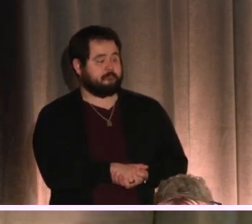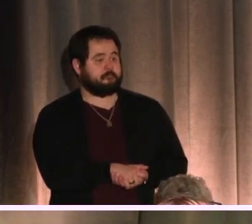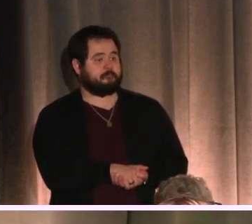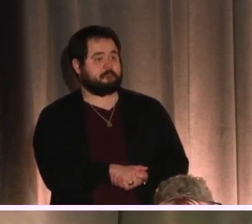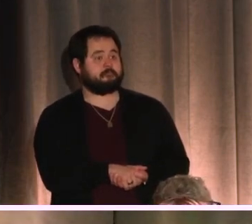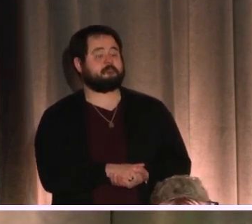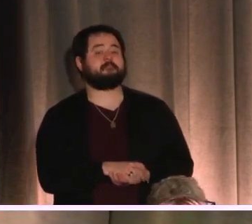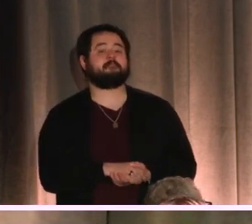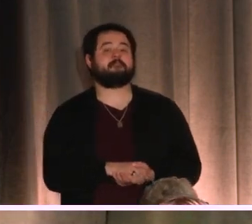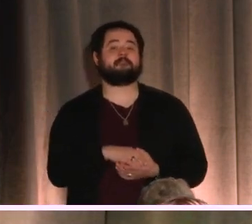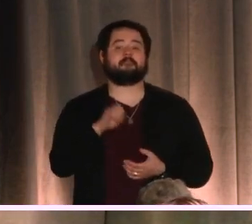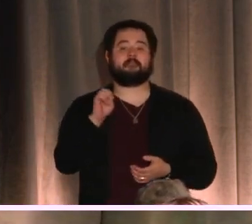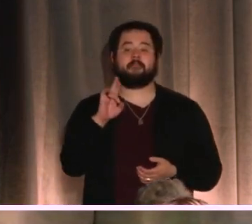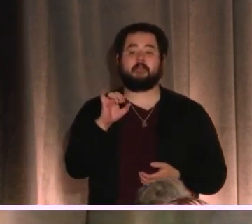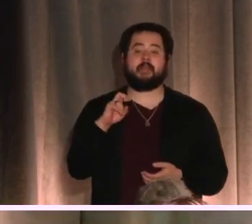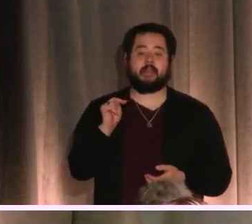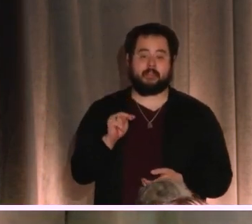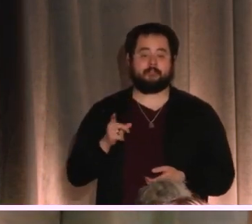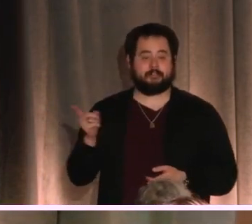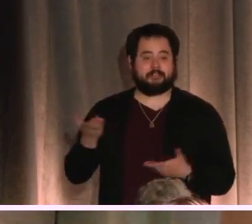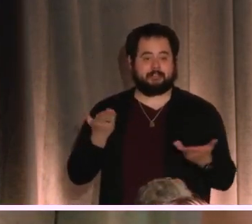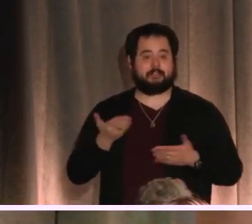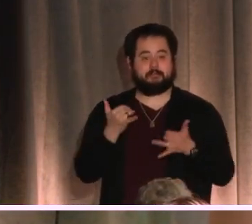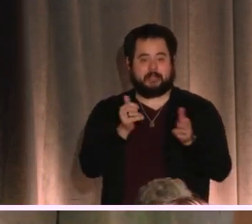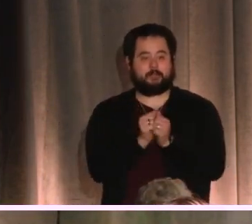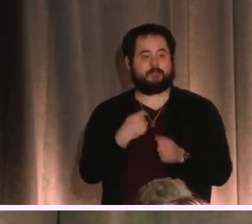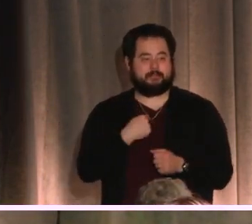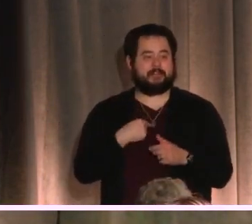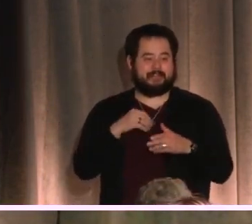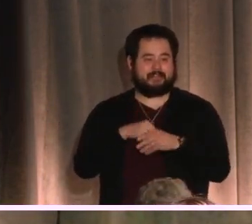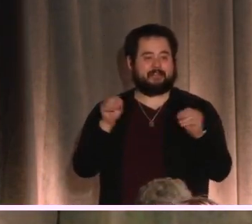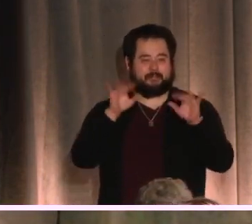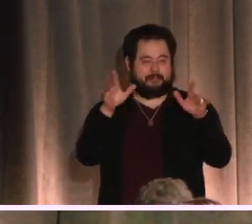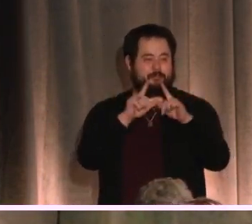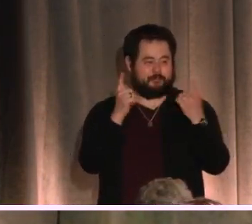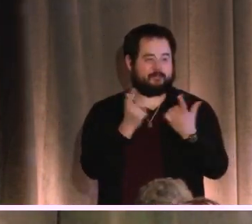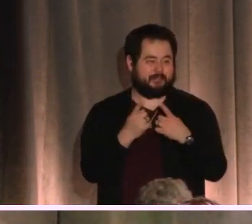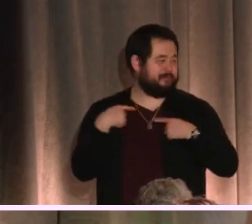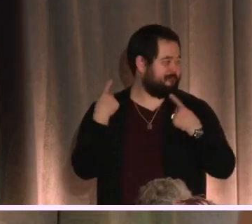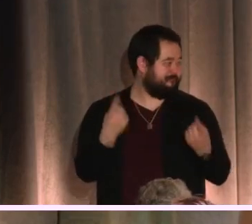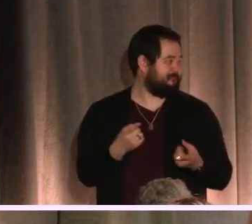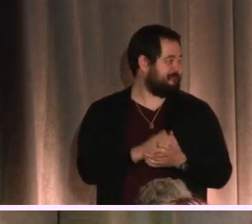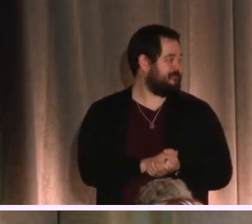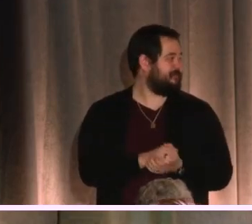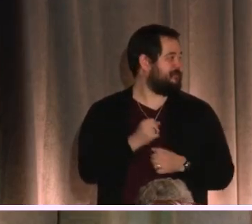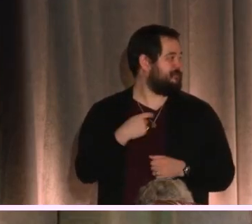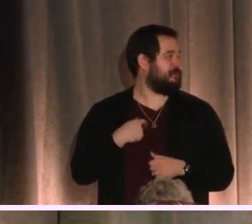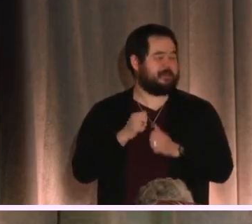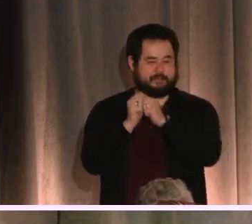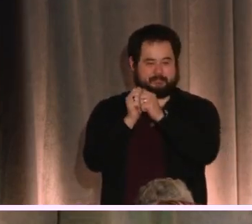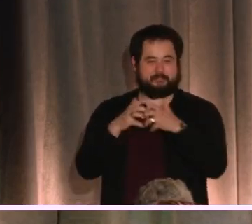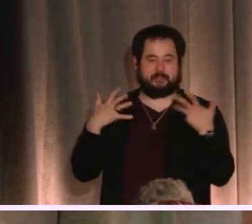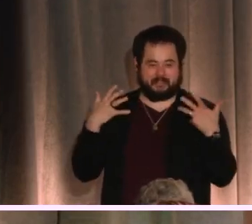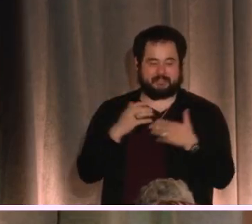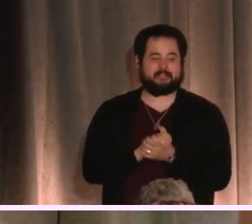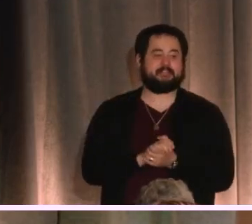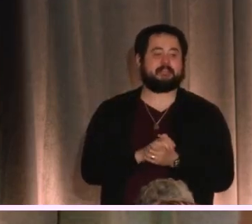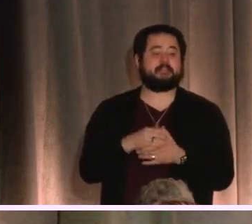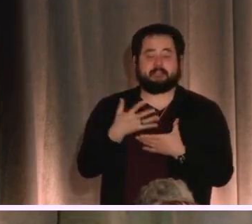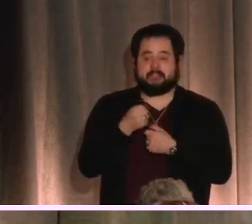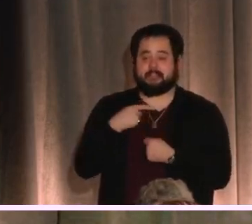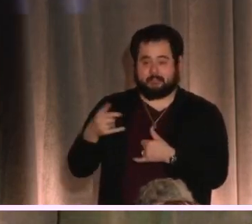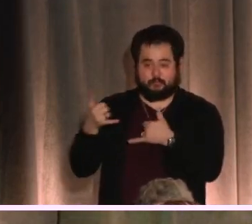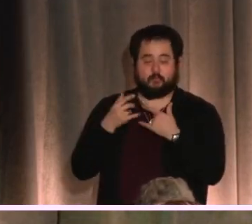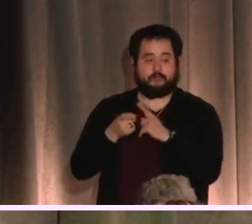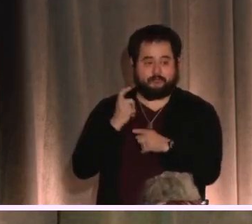Aaron over here has played with me in the Miracle League over the years, so I am blessed to have been received this award from